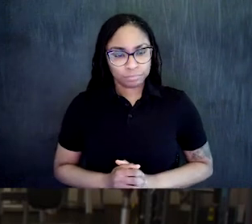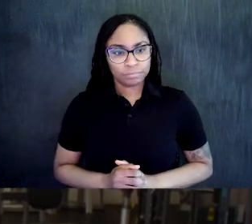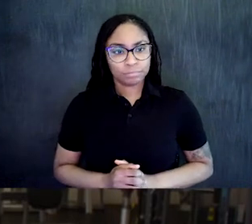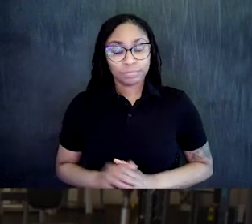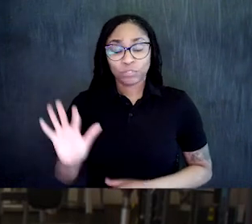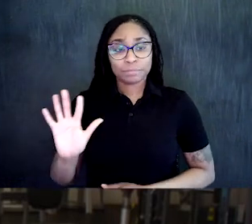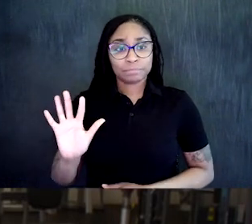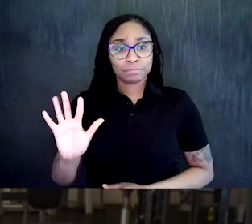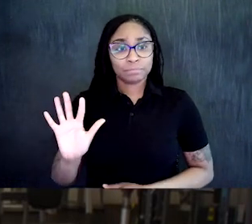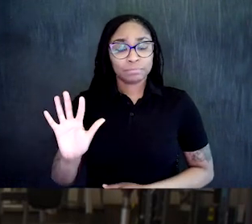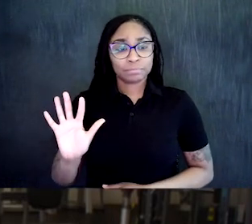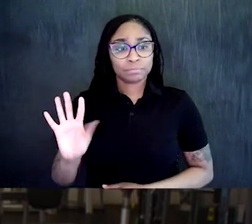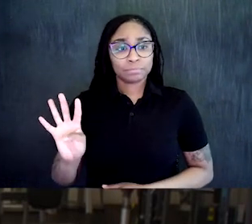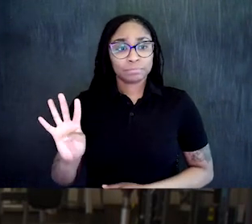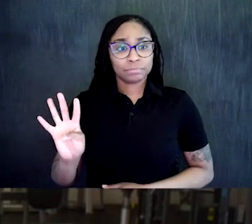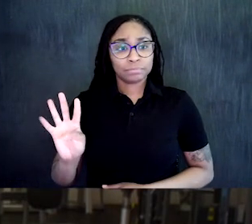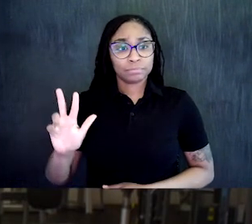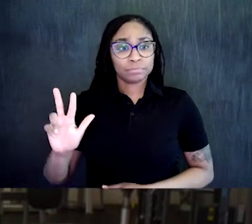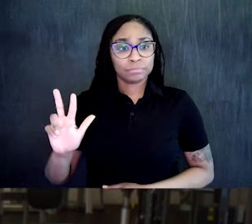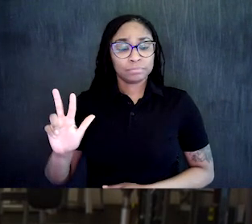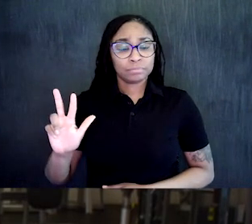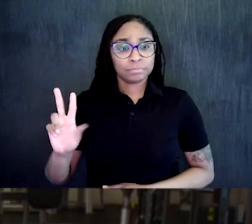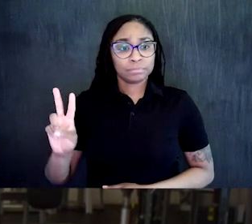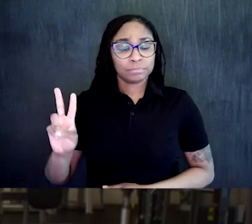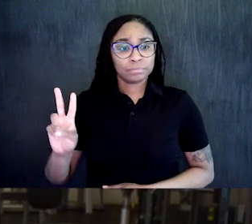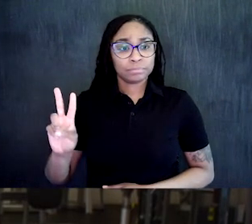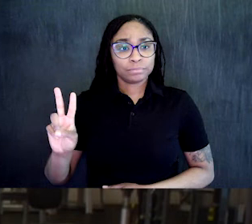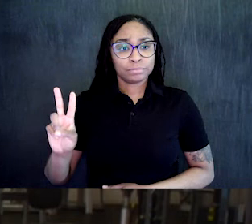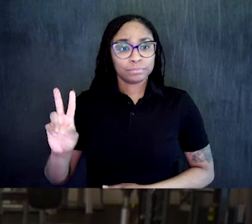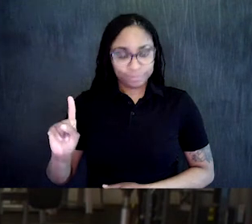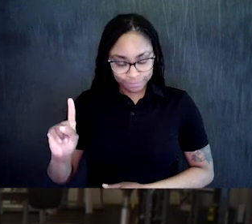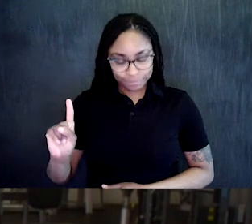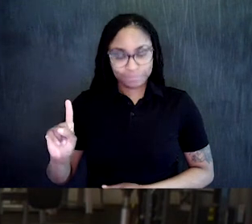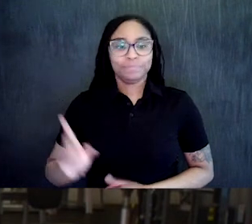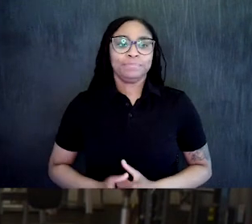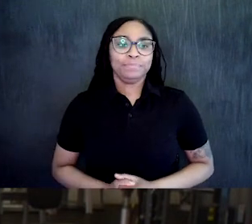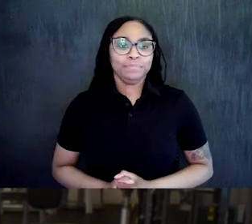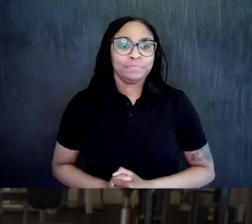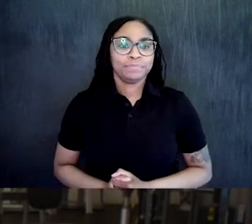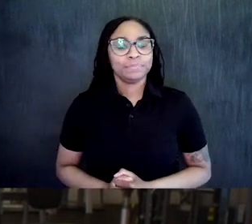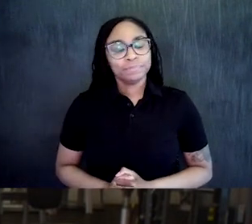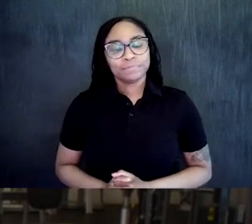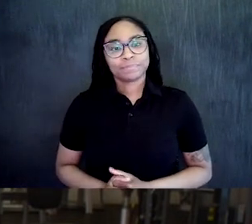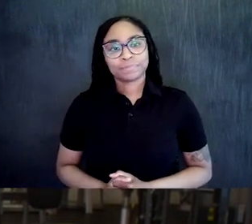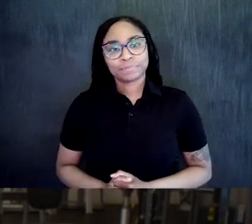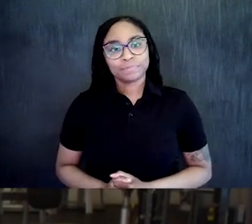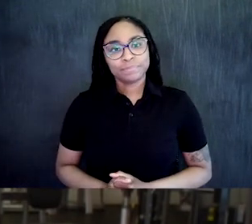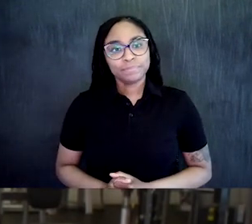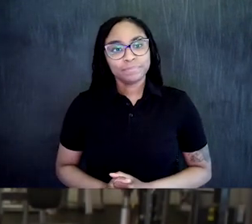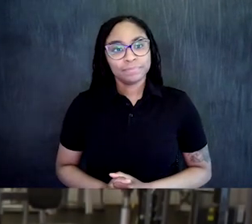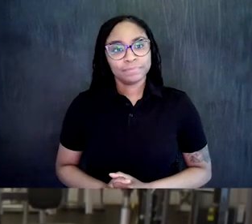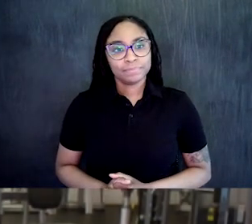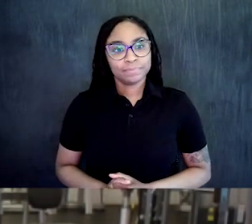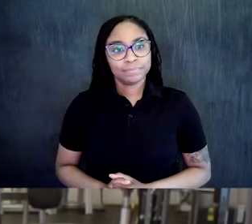other hand and give a little assist from the elbow to press up. If you want to do it with a little assistance, you can take one hand, brace at the shoulder, the